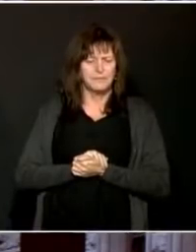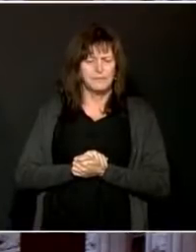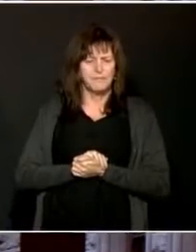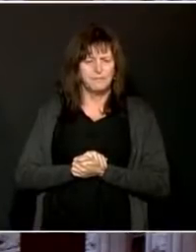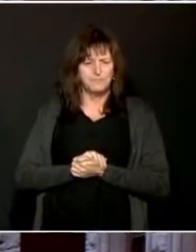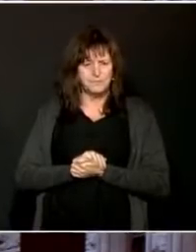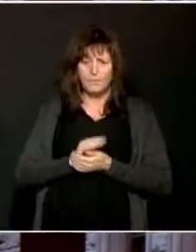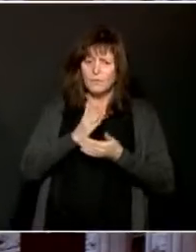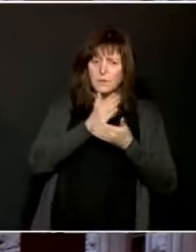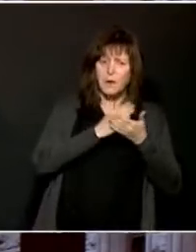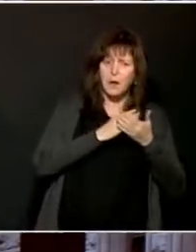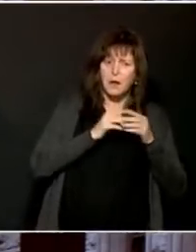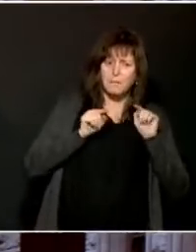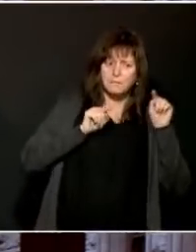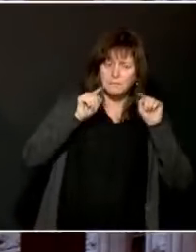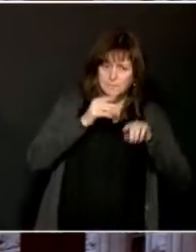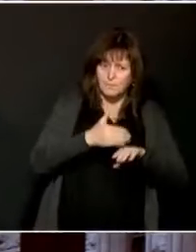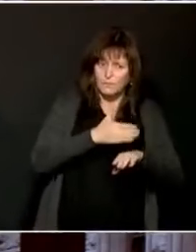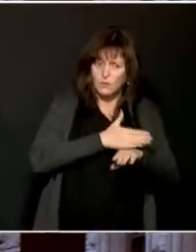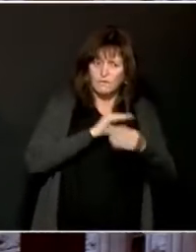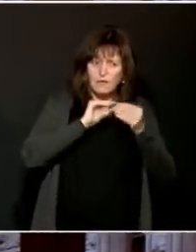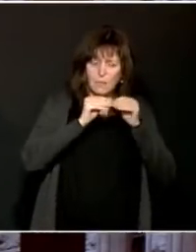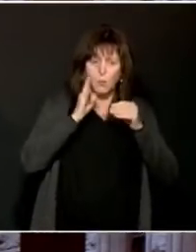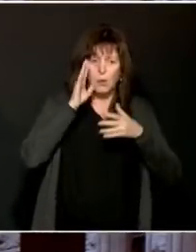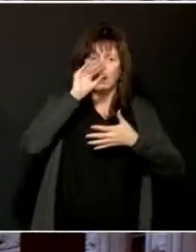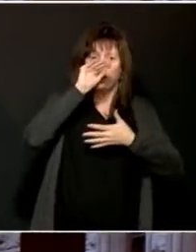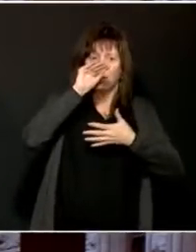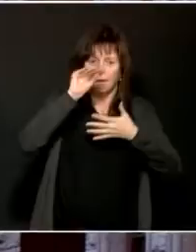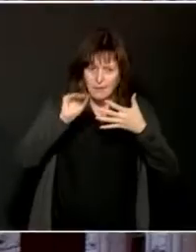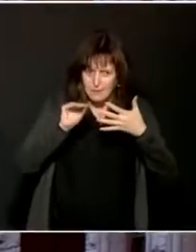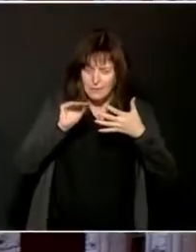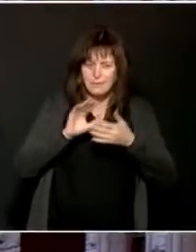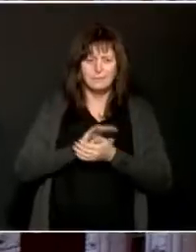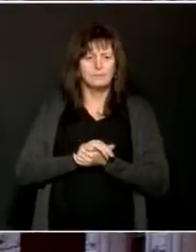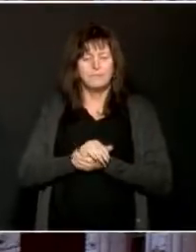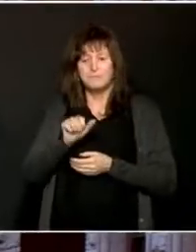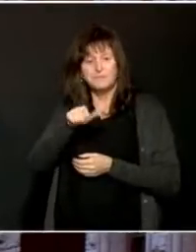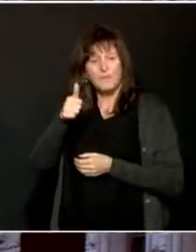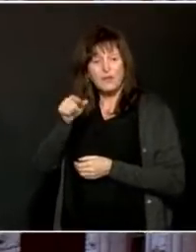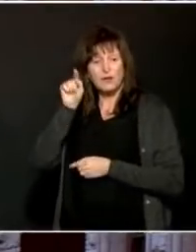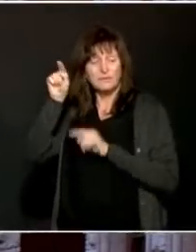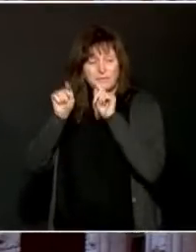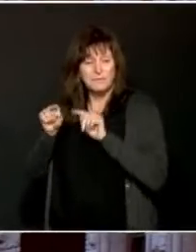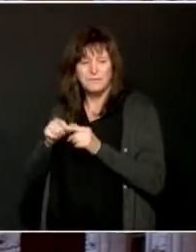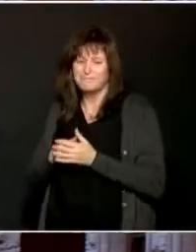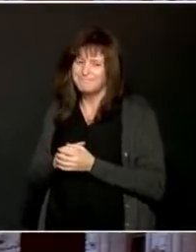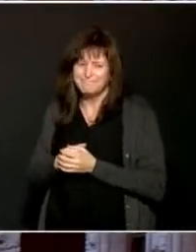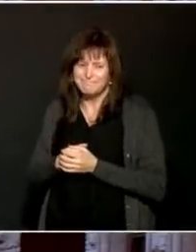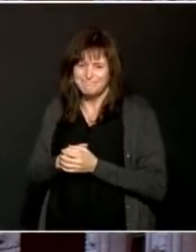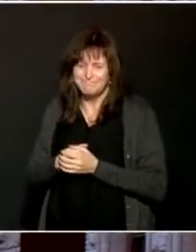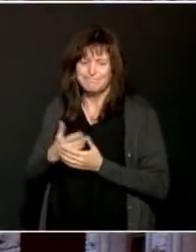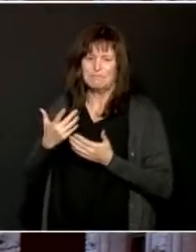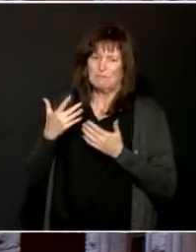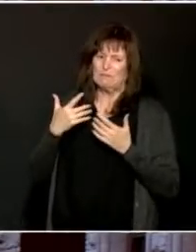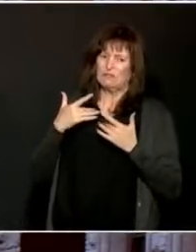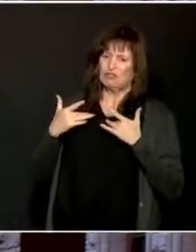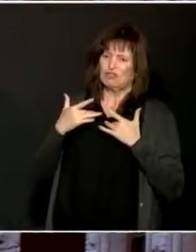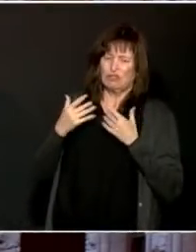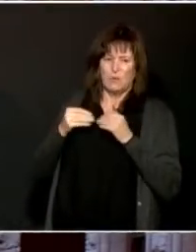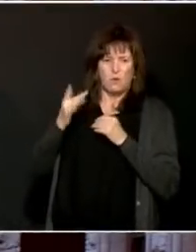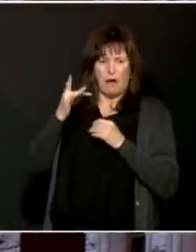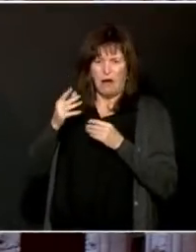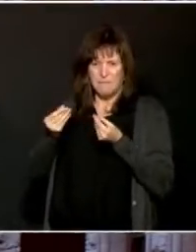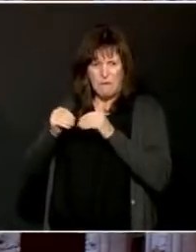in the metrics, others had increased concerns in areas of elevation. And so we already had